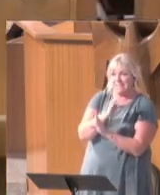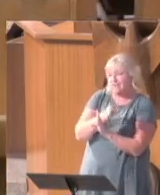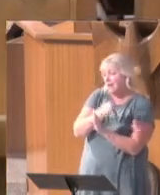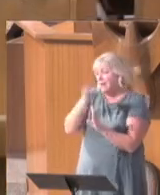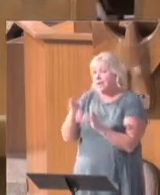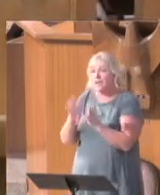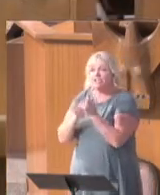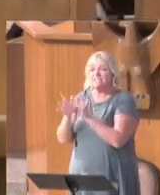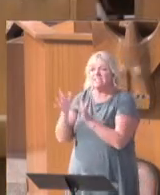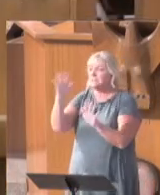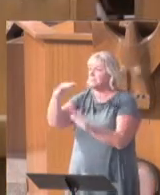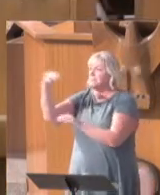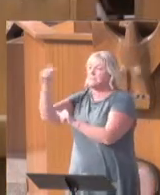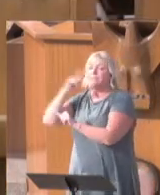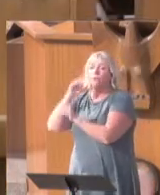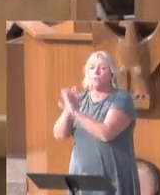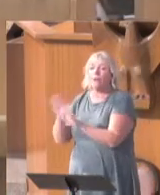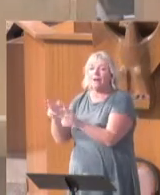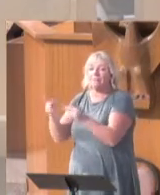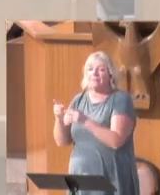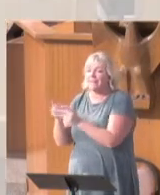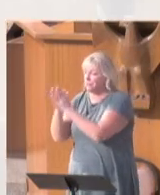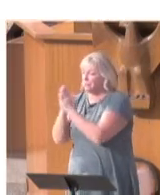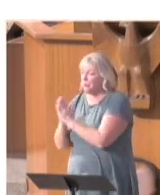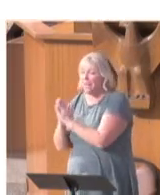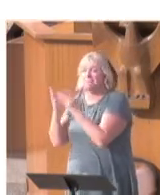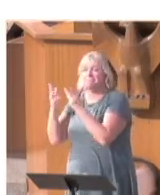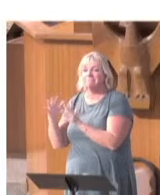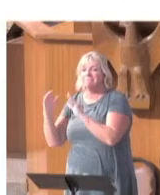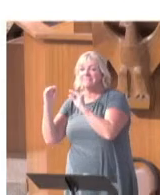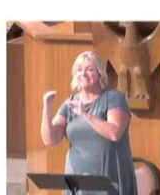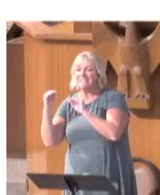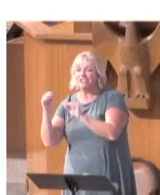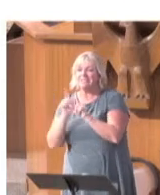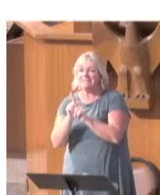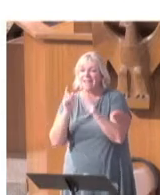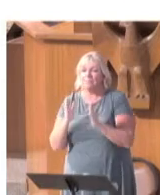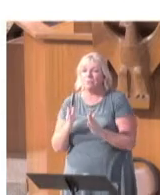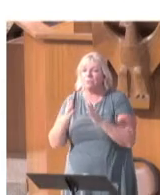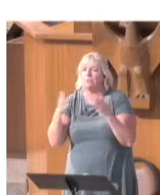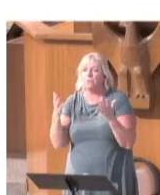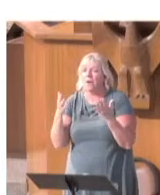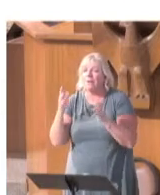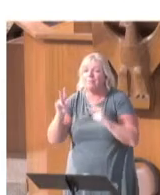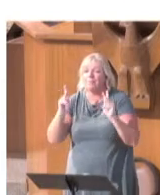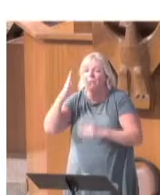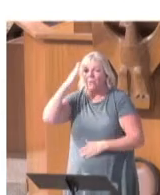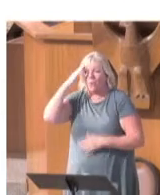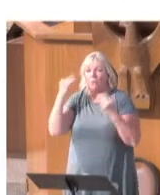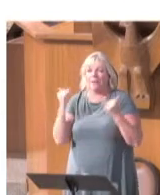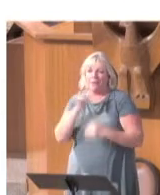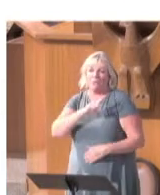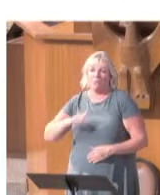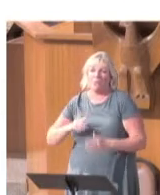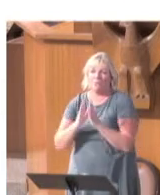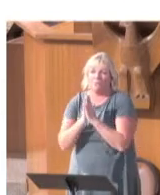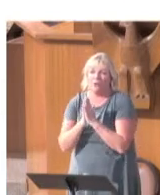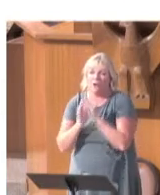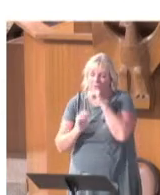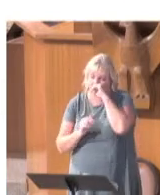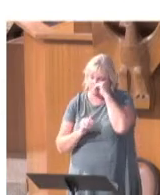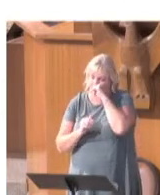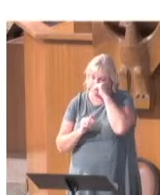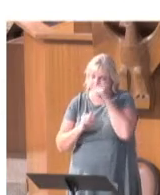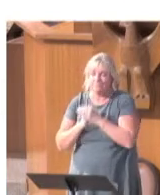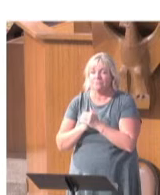to a quiet place to pray and then teaches his disciples what is known as the Lord's Prayer. Being